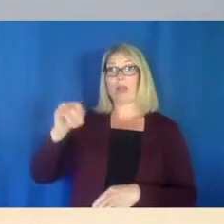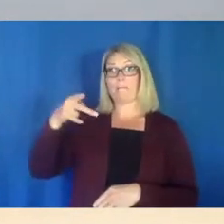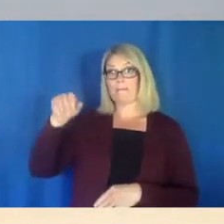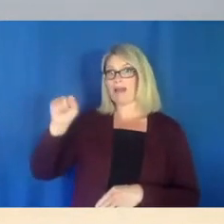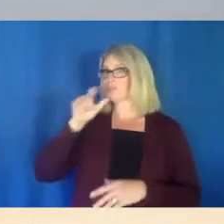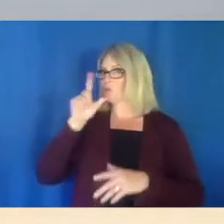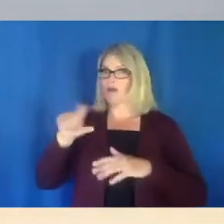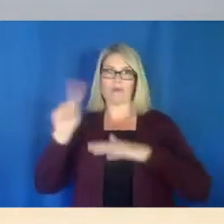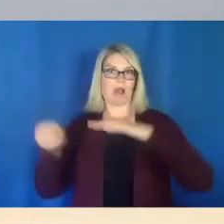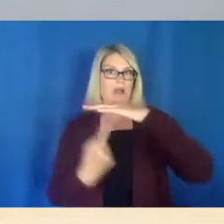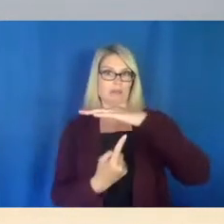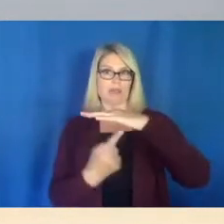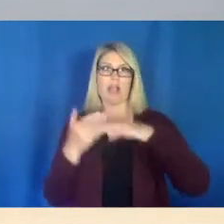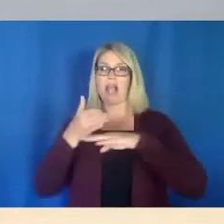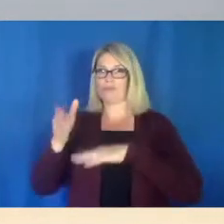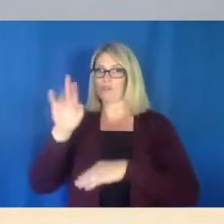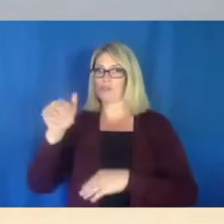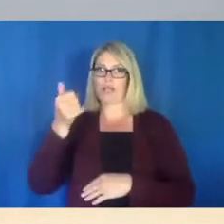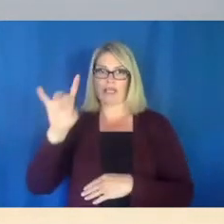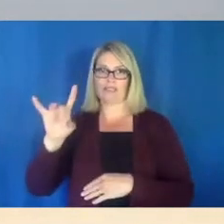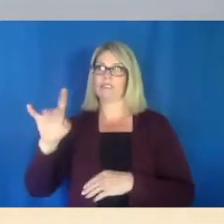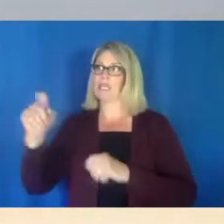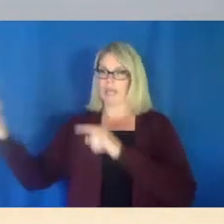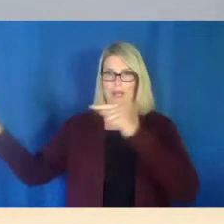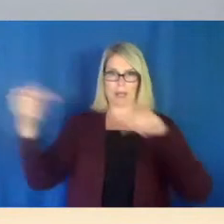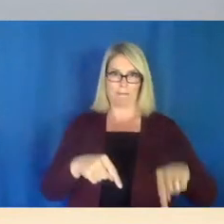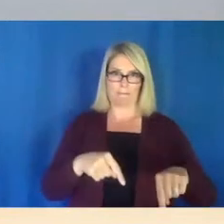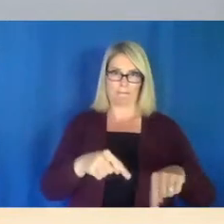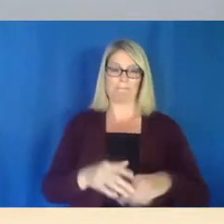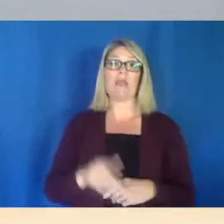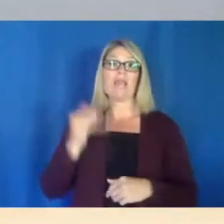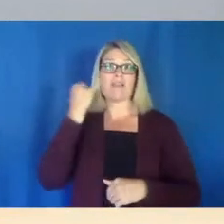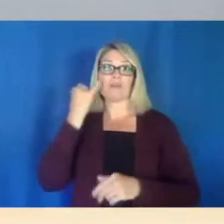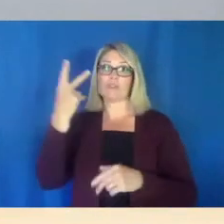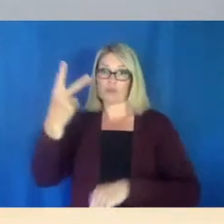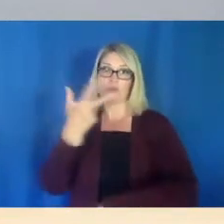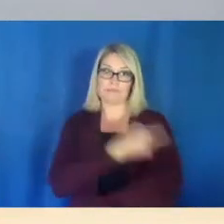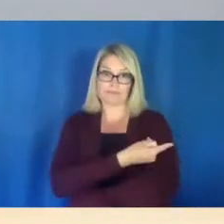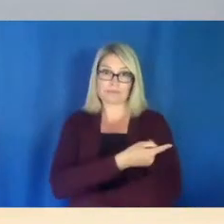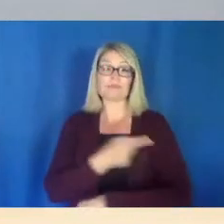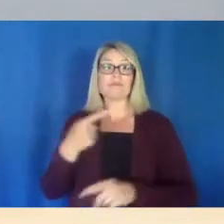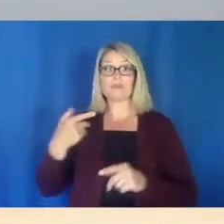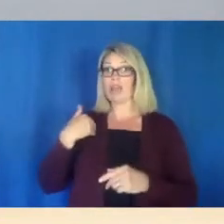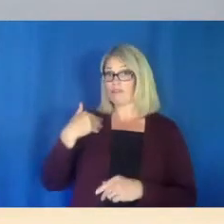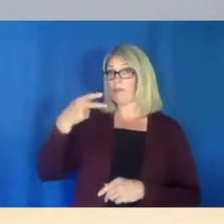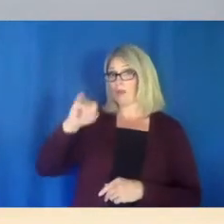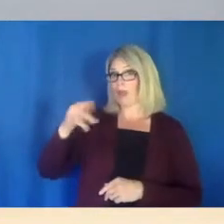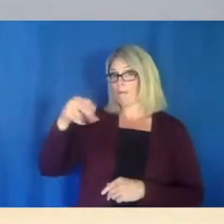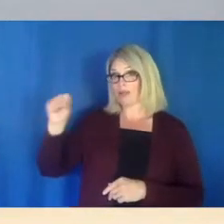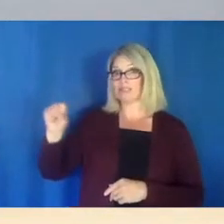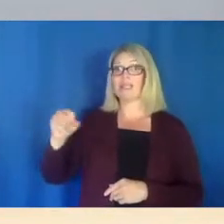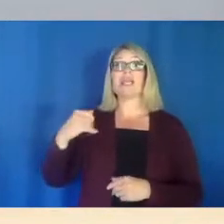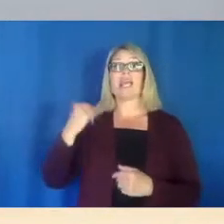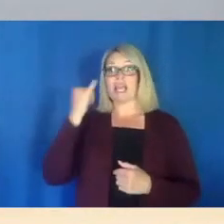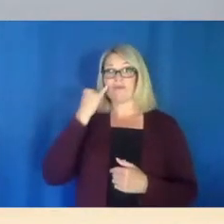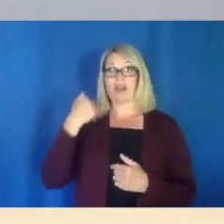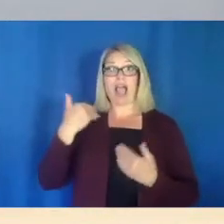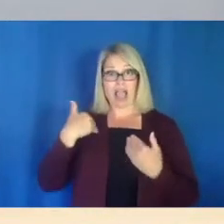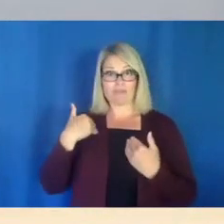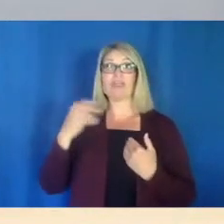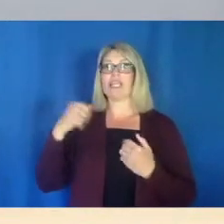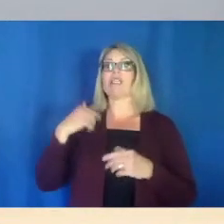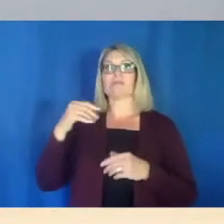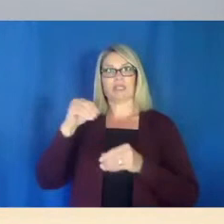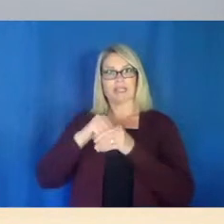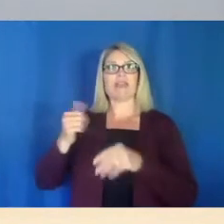when they come to PEI. This also means that PEI residents with a PEI pass who have 2 doses of vaccine can travel within Canada